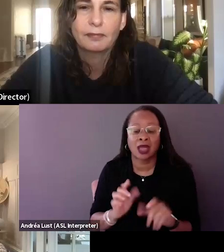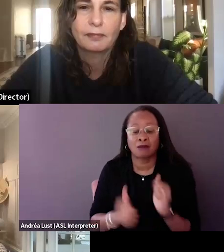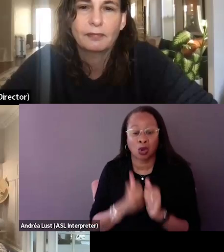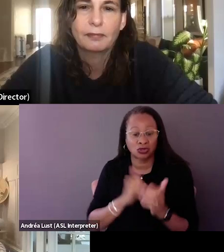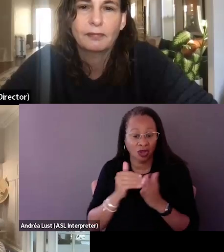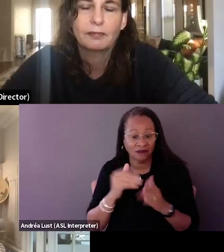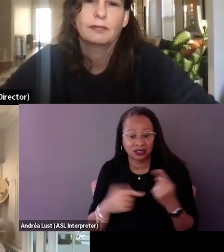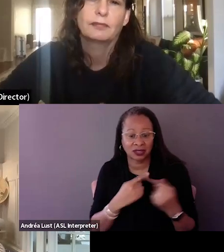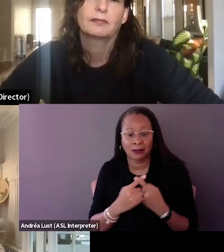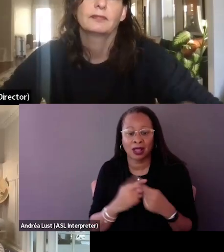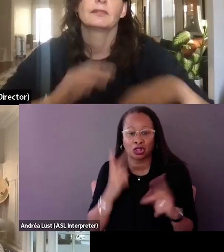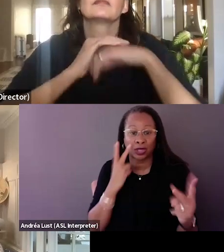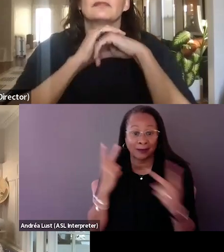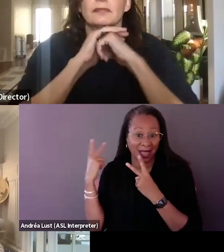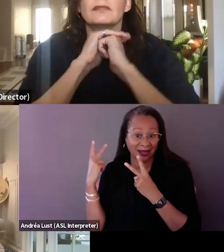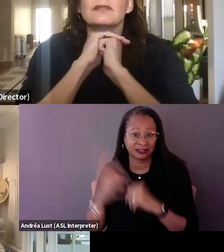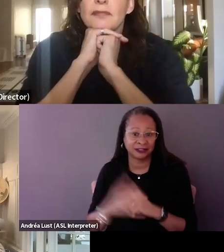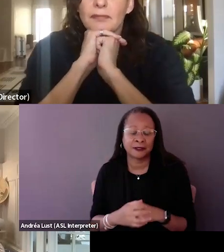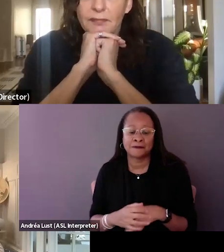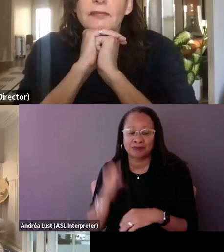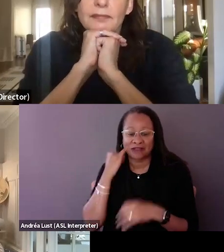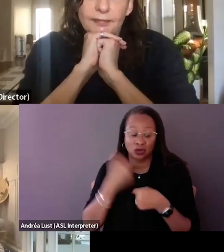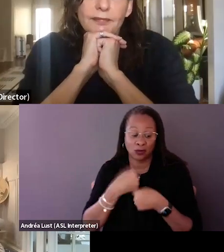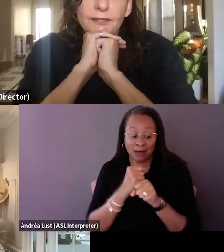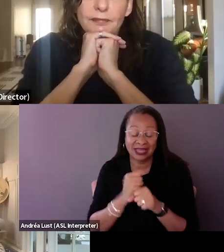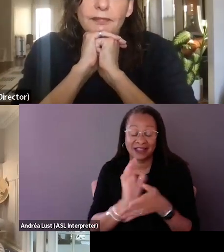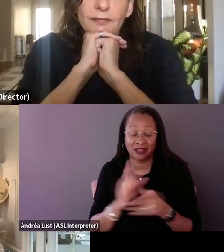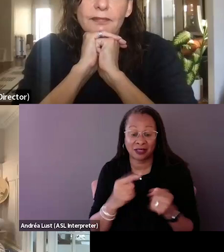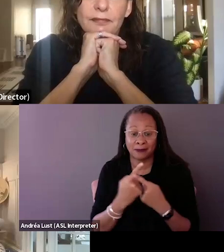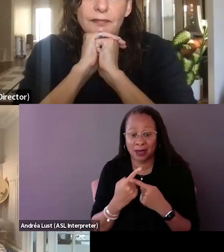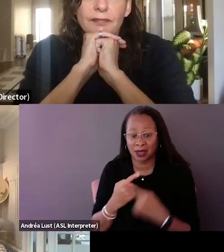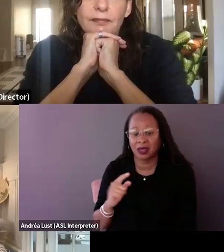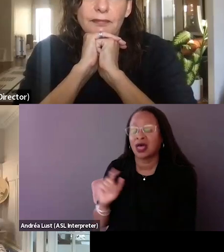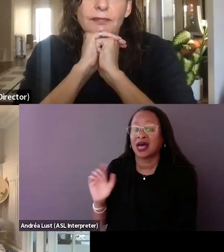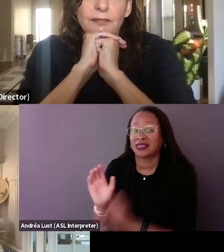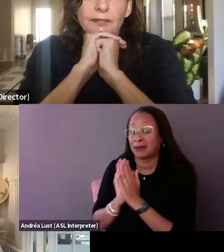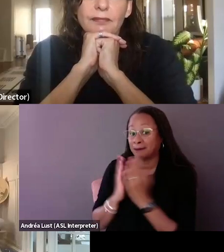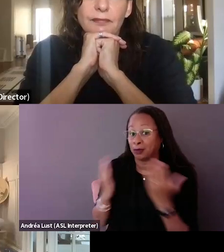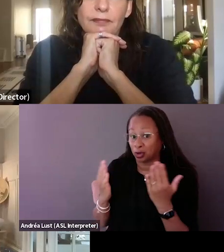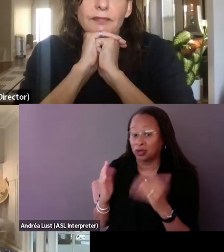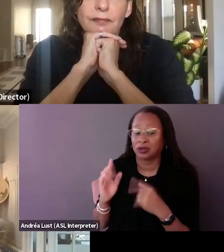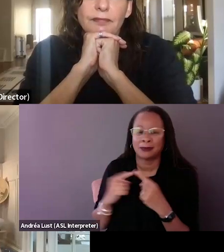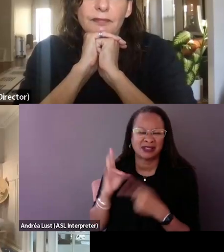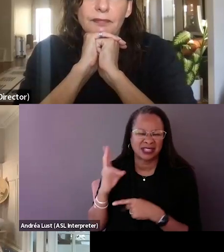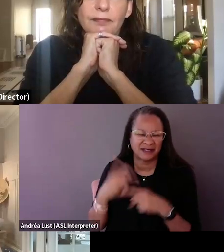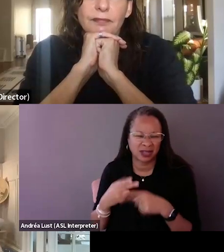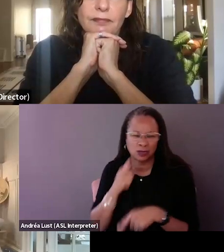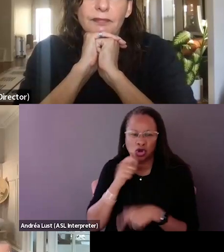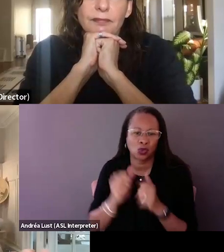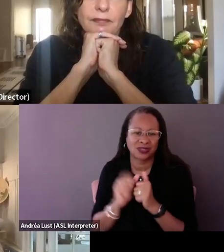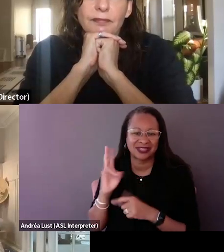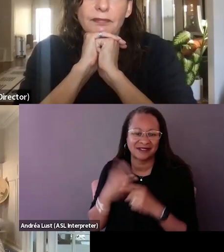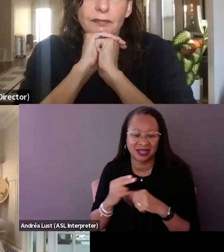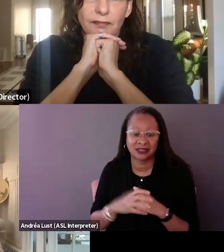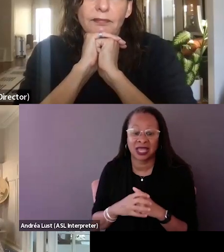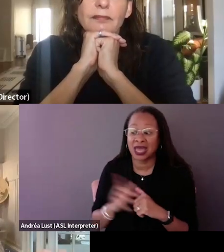it's about looking back, right? If we made a film about Hyunseo Lee's memoir, that would have been the case. But this has a real tension because we